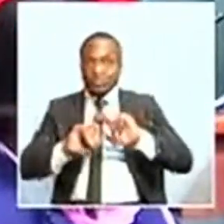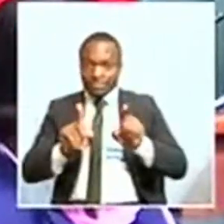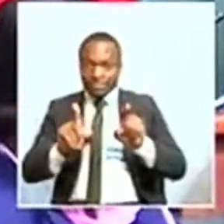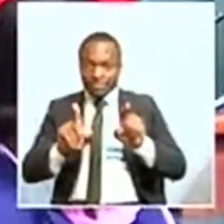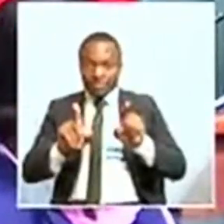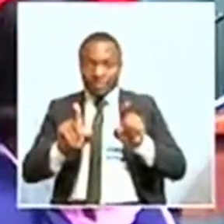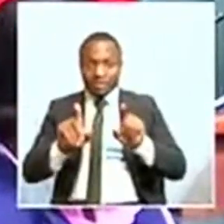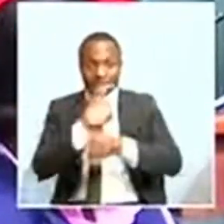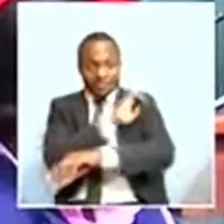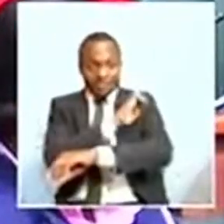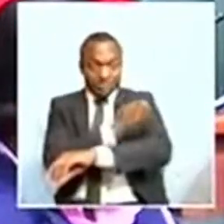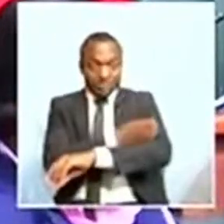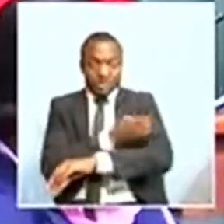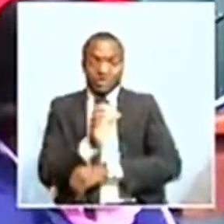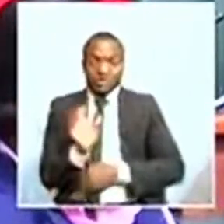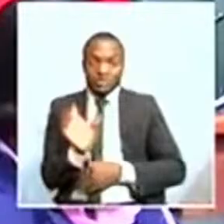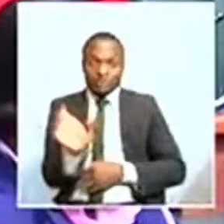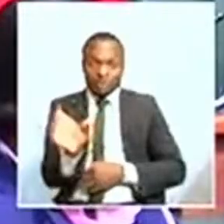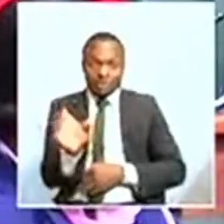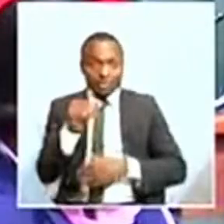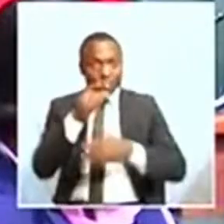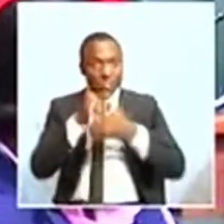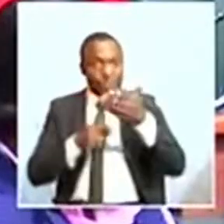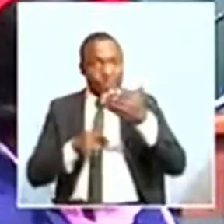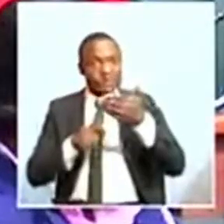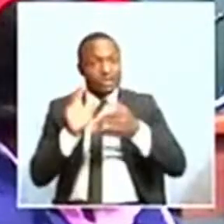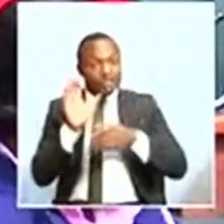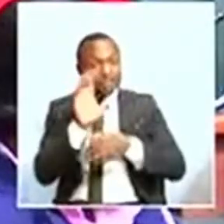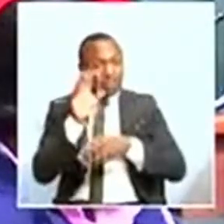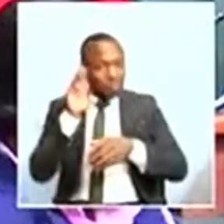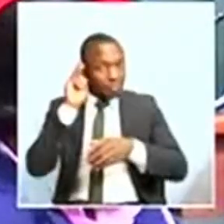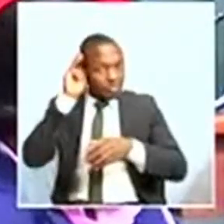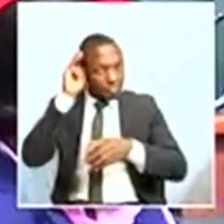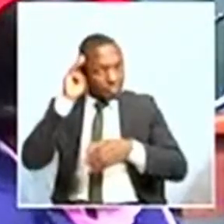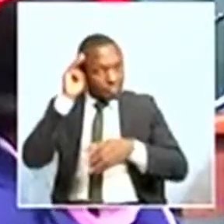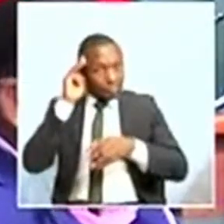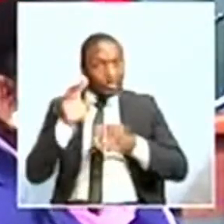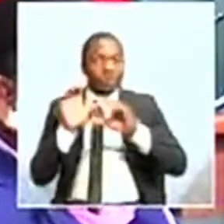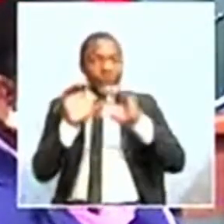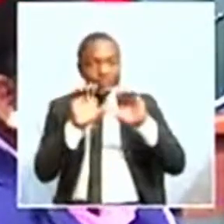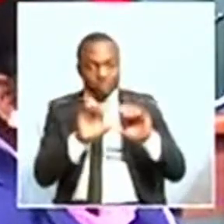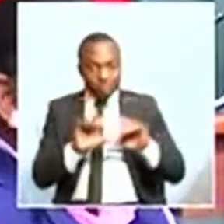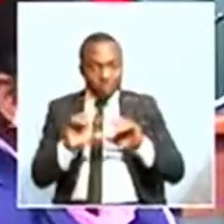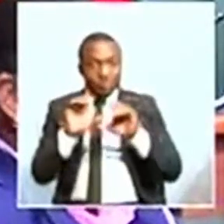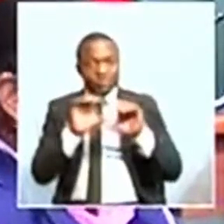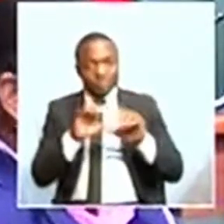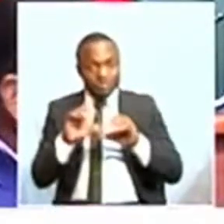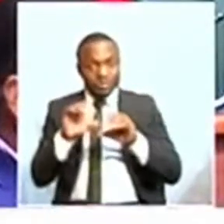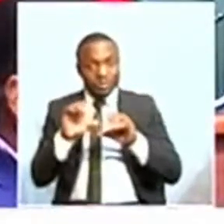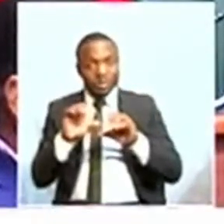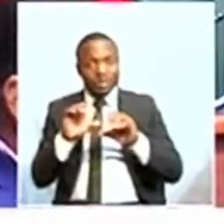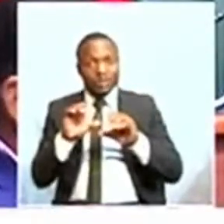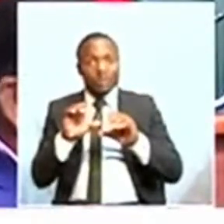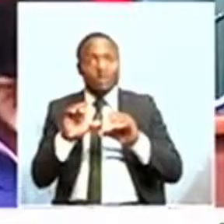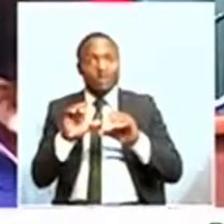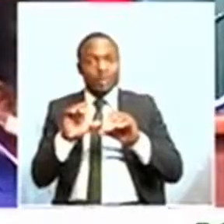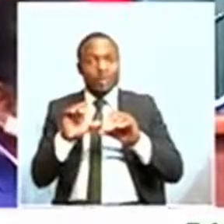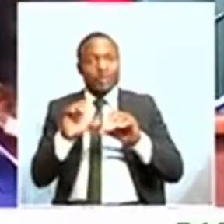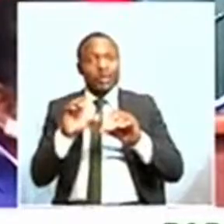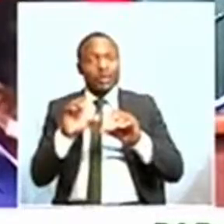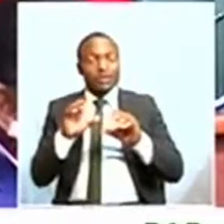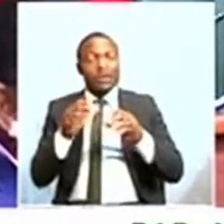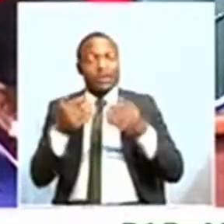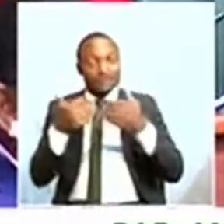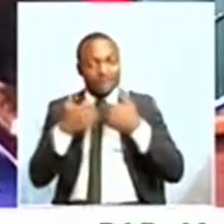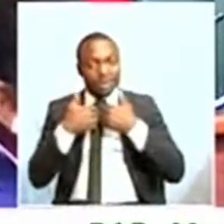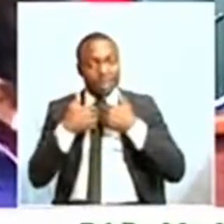energy sector. What is your ministry doing in building the investor confidence towards the